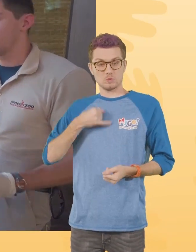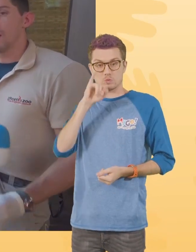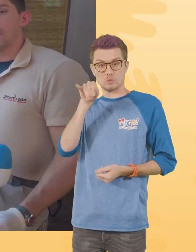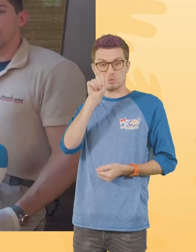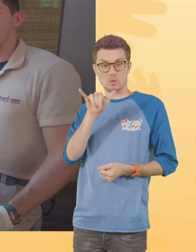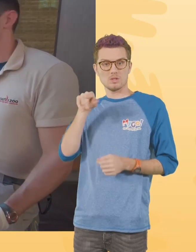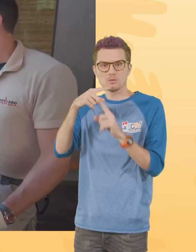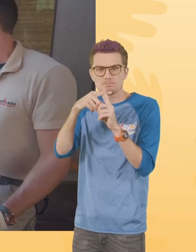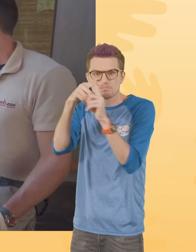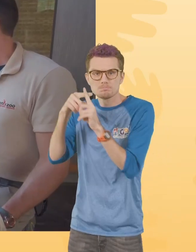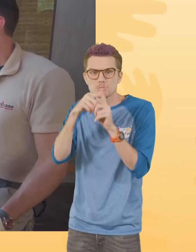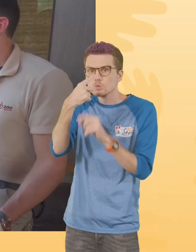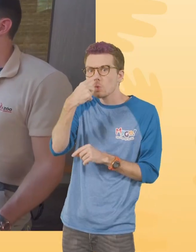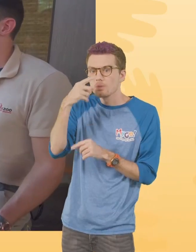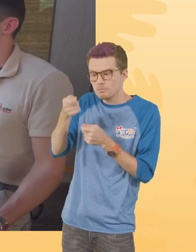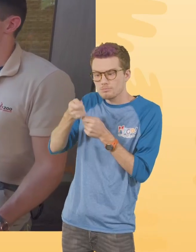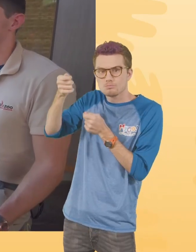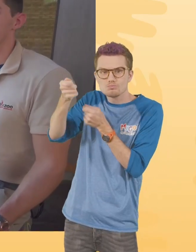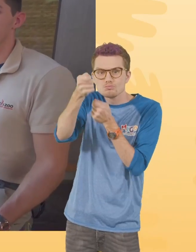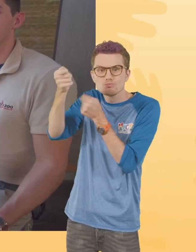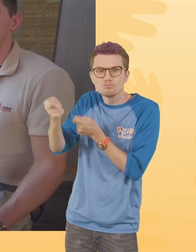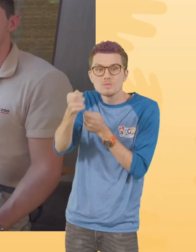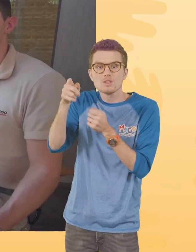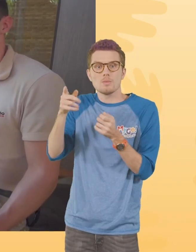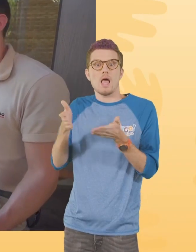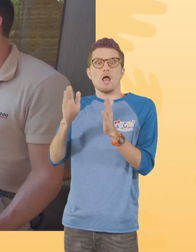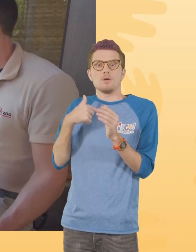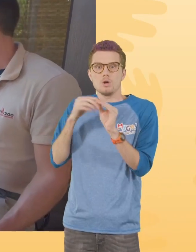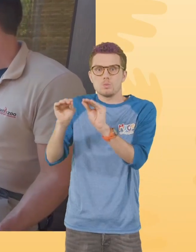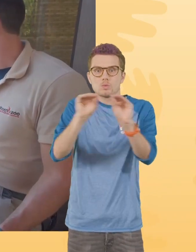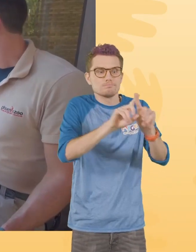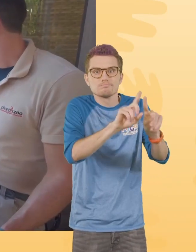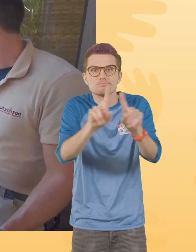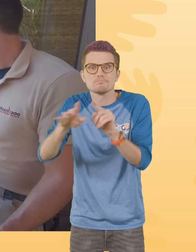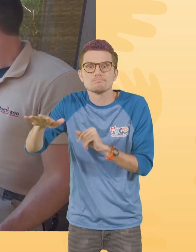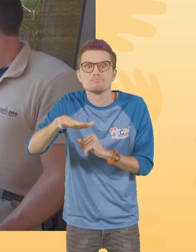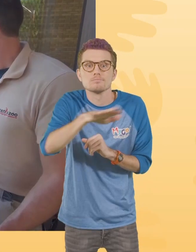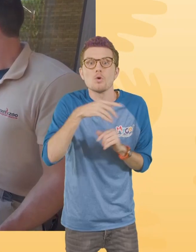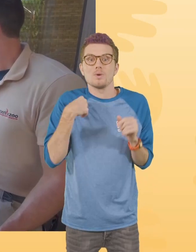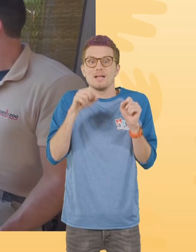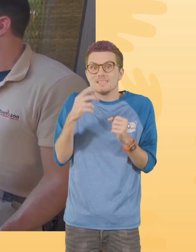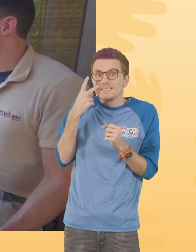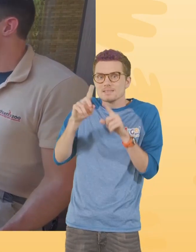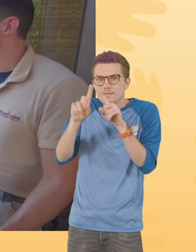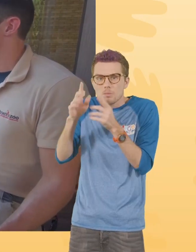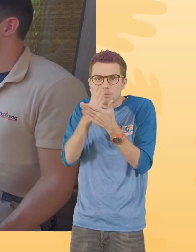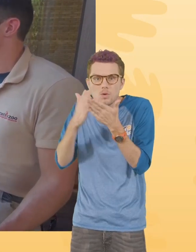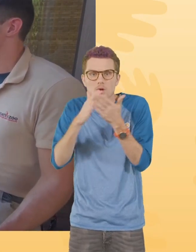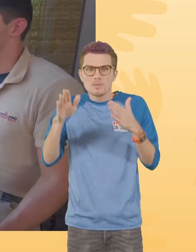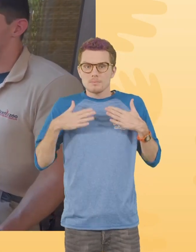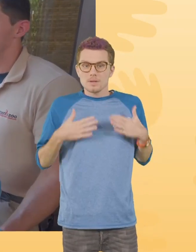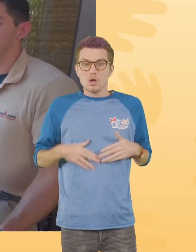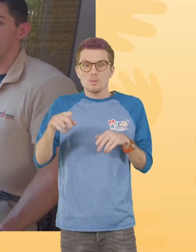pole, it allowed me to move him to different positions so I could see different parts of his body. Having him stand up is